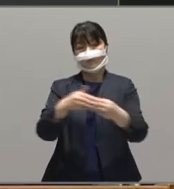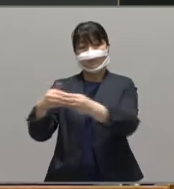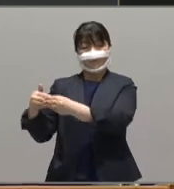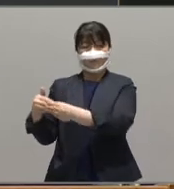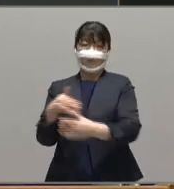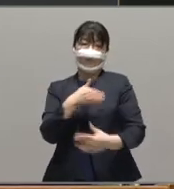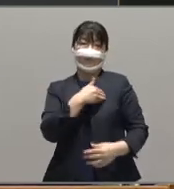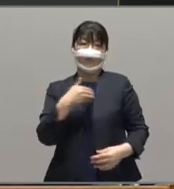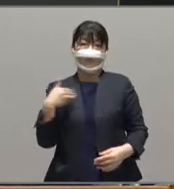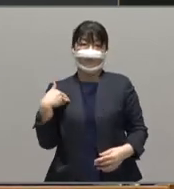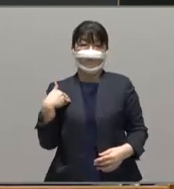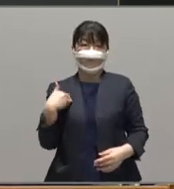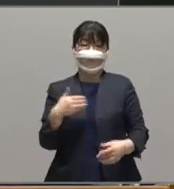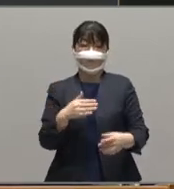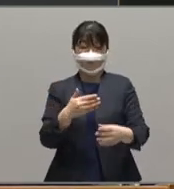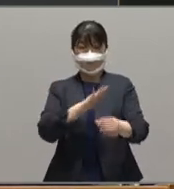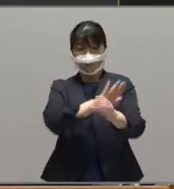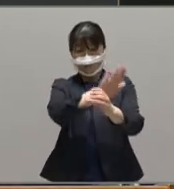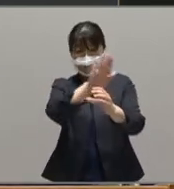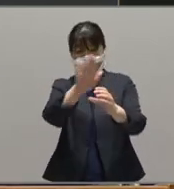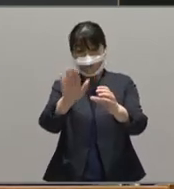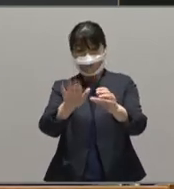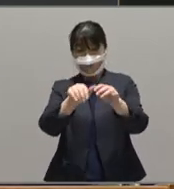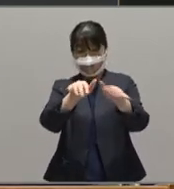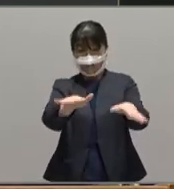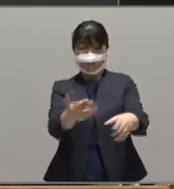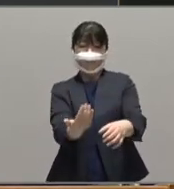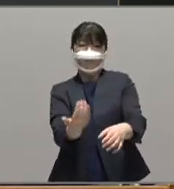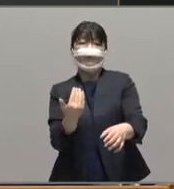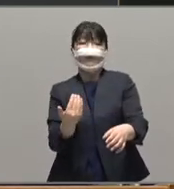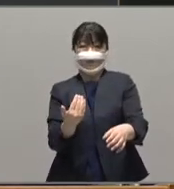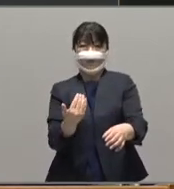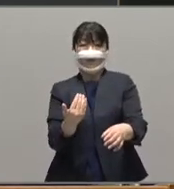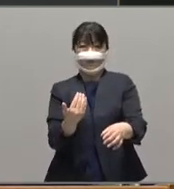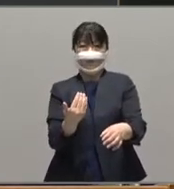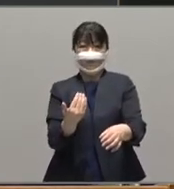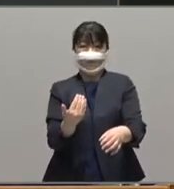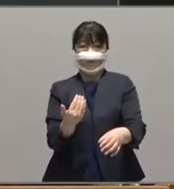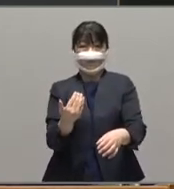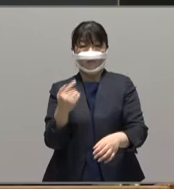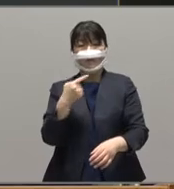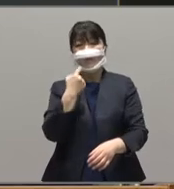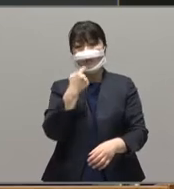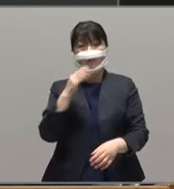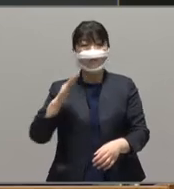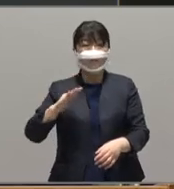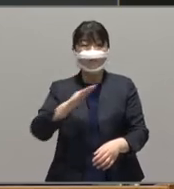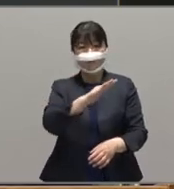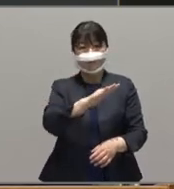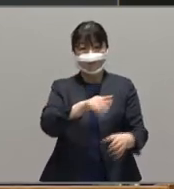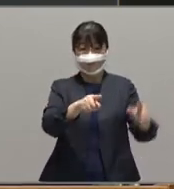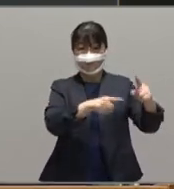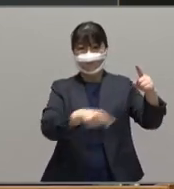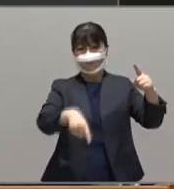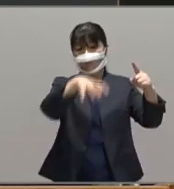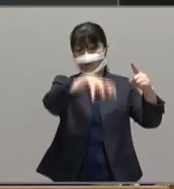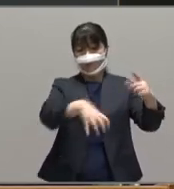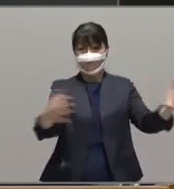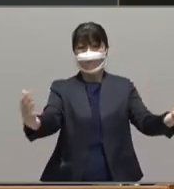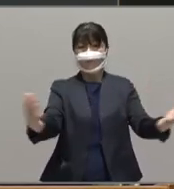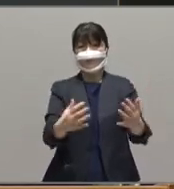people from across the world would go to the forest and to the original place of the forest medicine